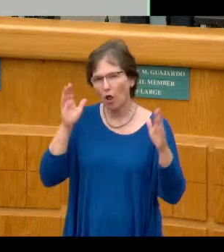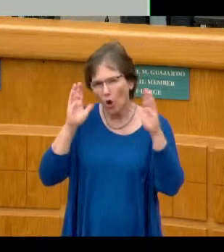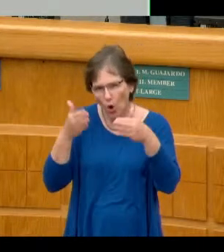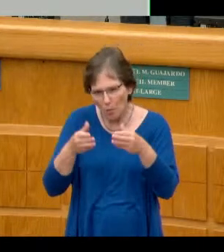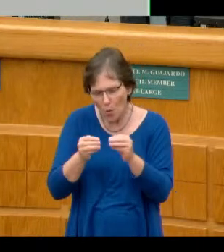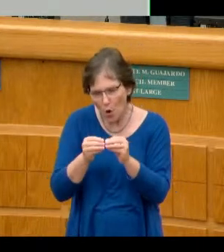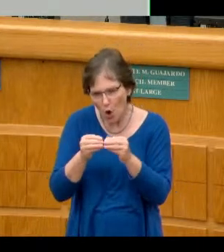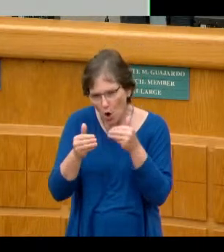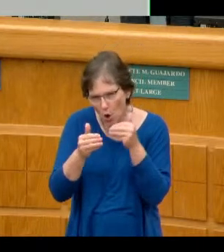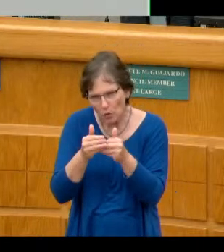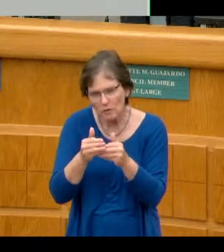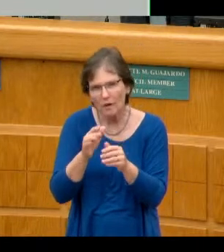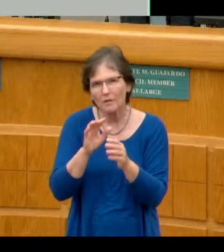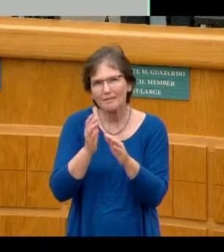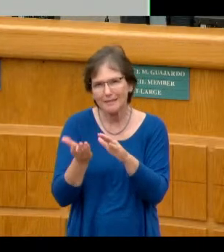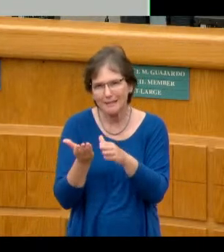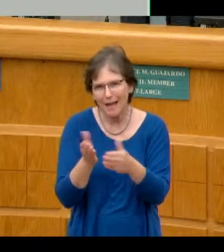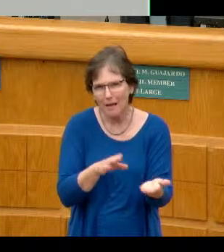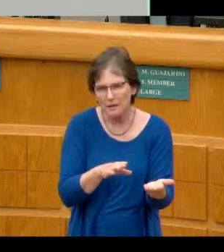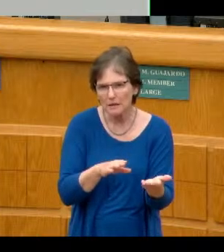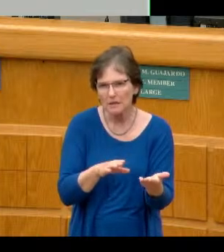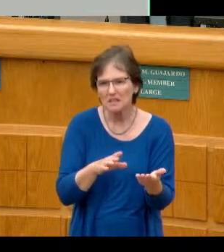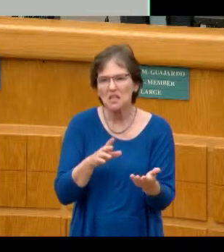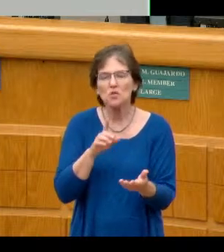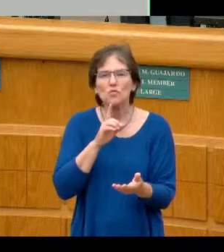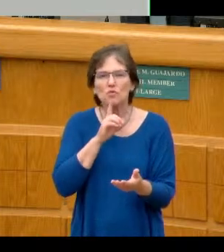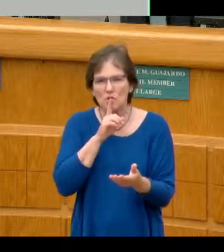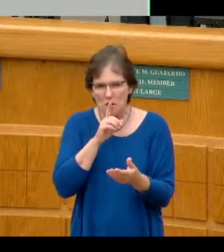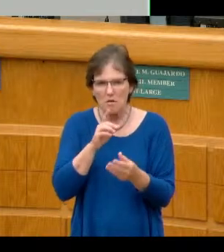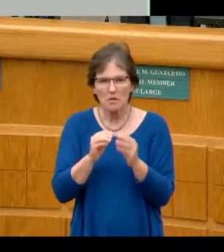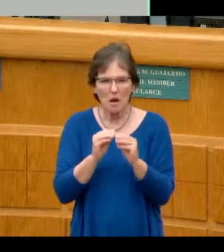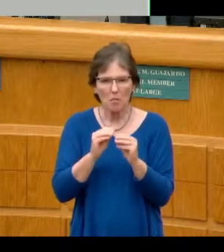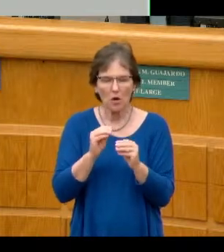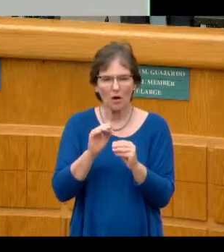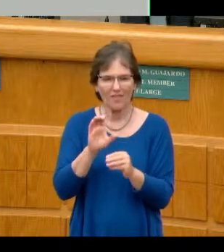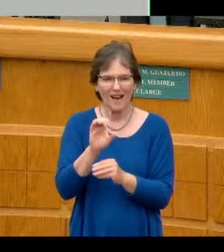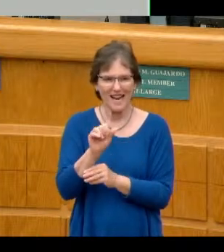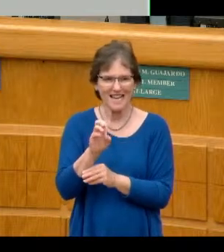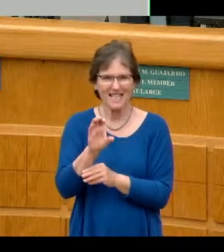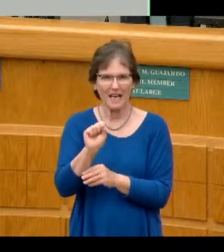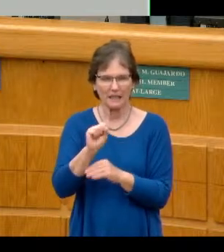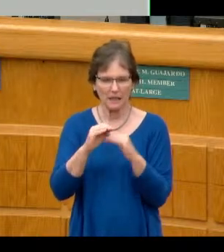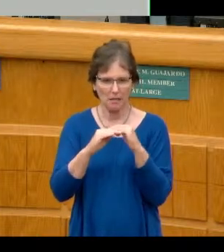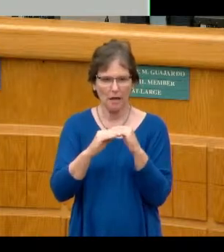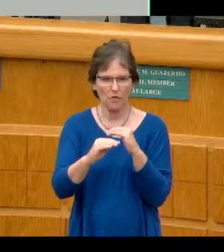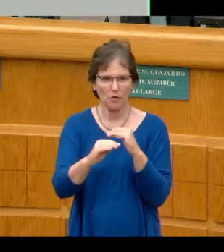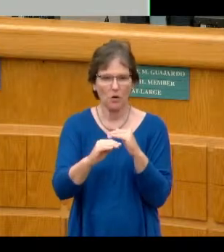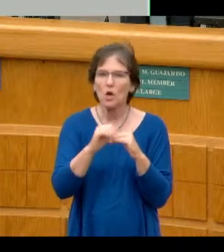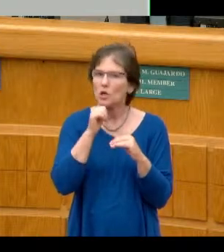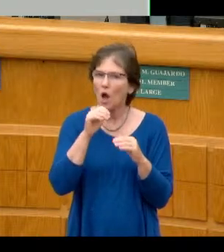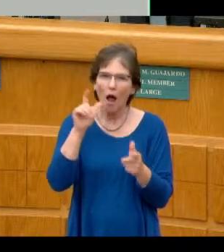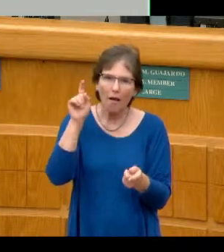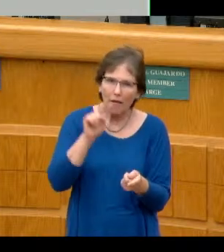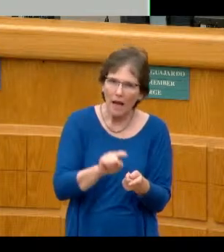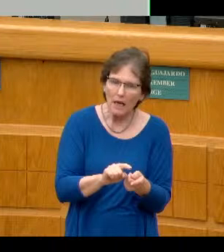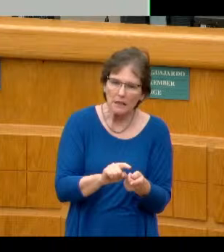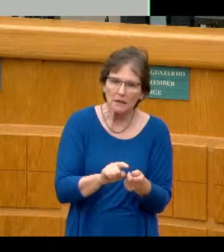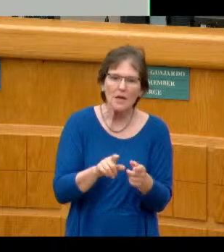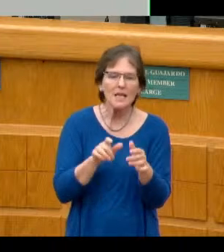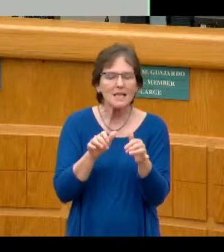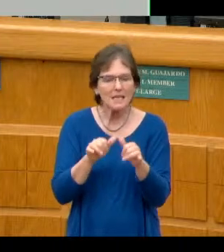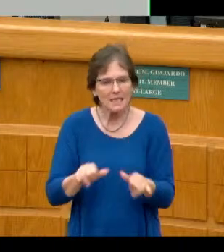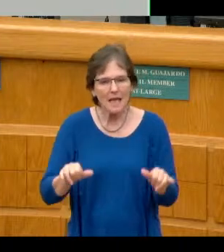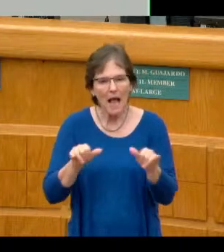in Jim Wells than in Nueces County. This is not a positive development, and we hope that this will change in the near future.